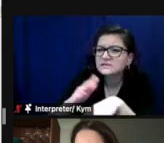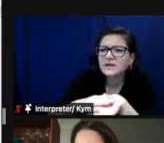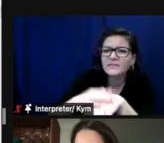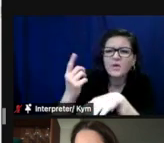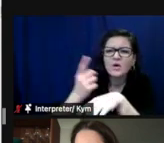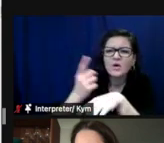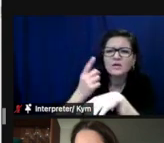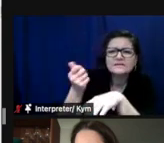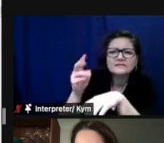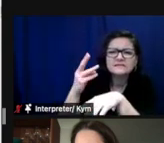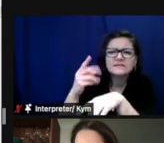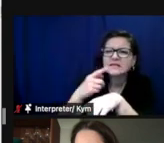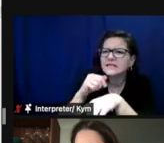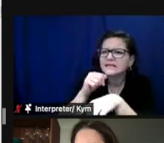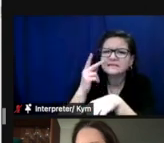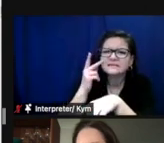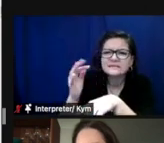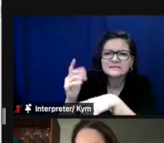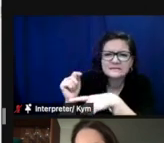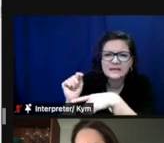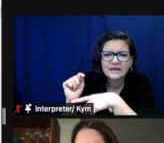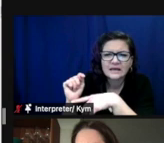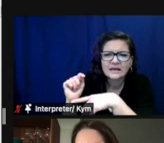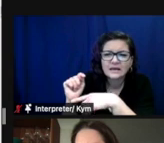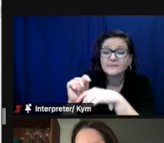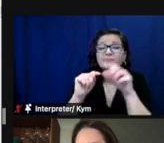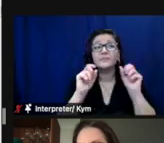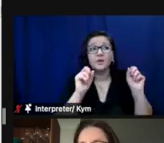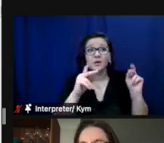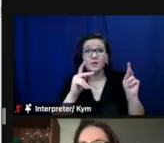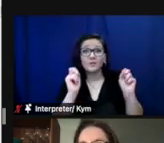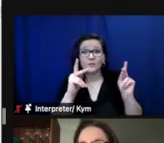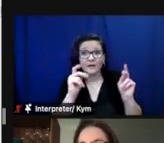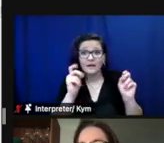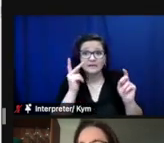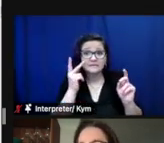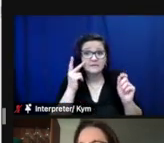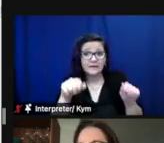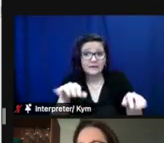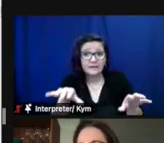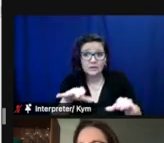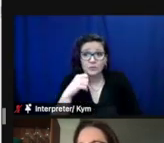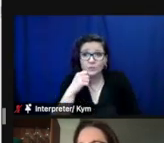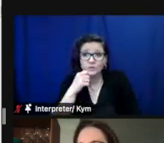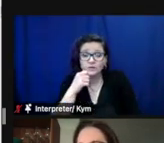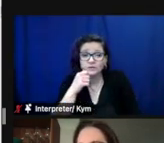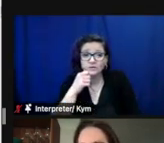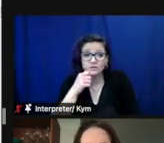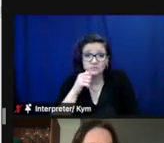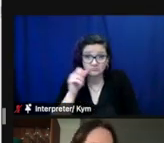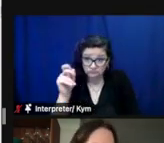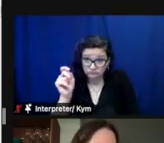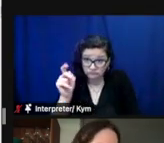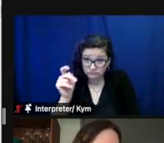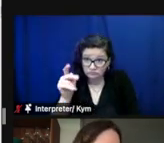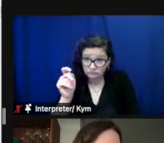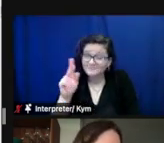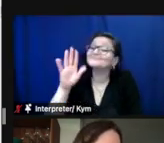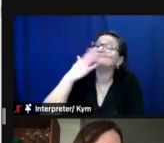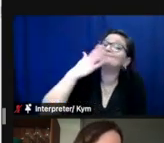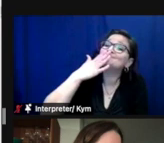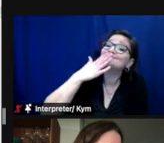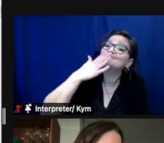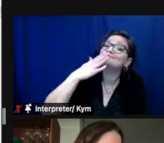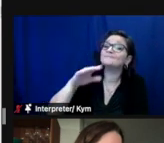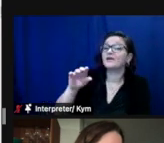it. But they didn't see it. Okay. I'll see what I can do. Okay? Okay, thank you. So Allison and